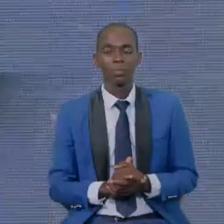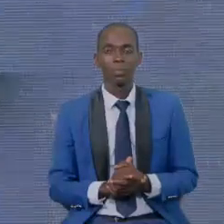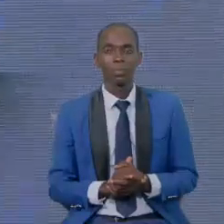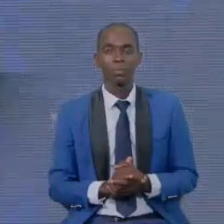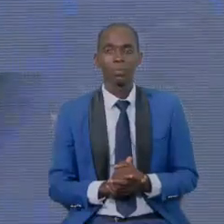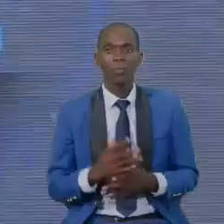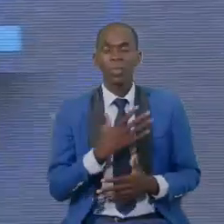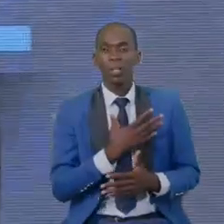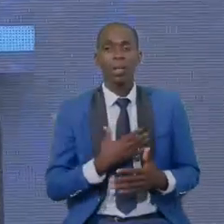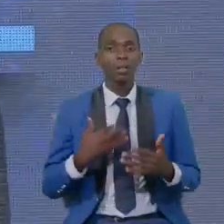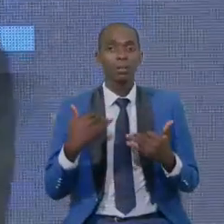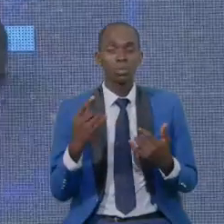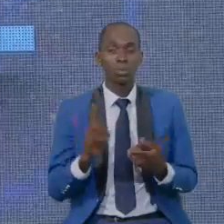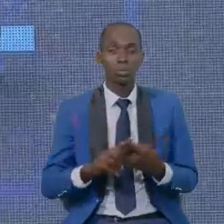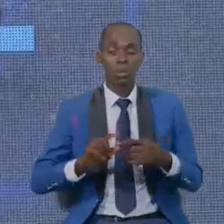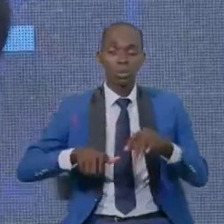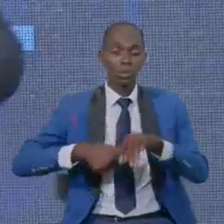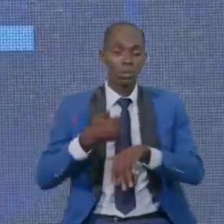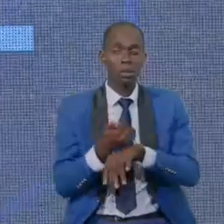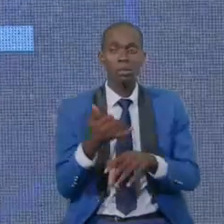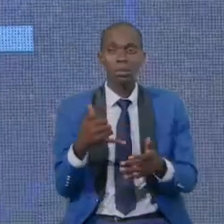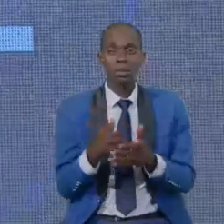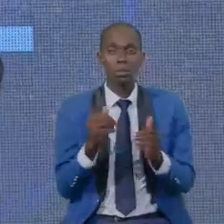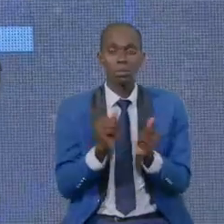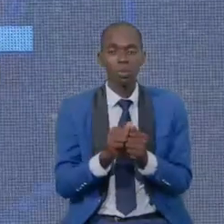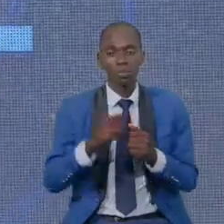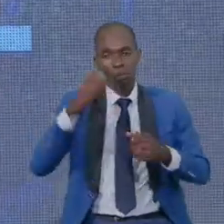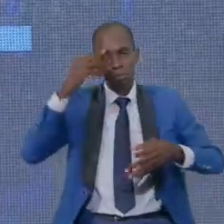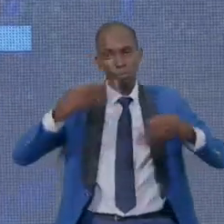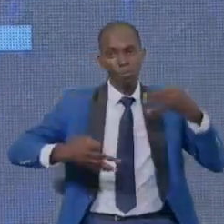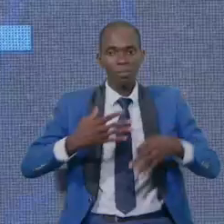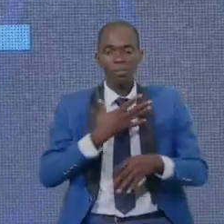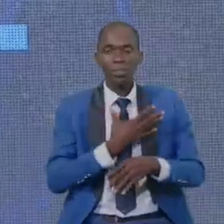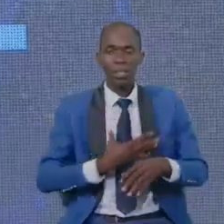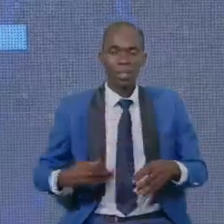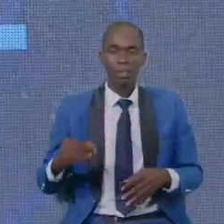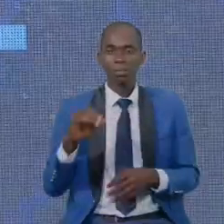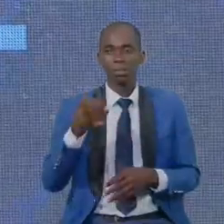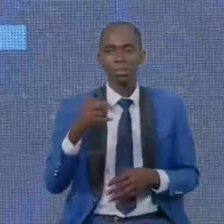And to establish it with judgment and justice.